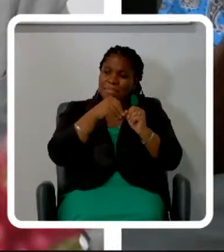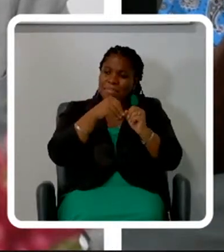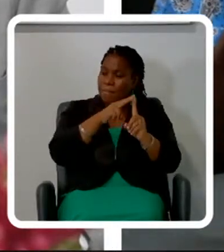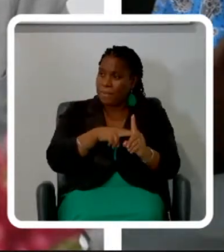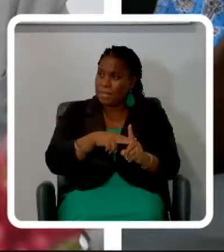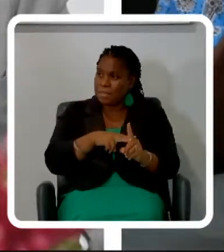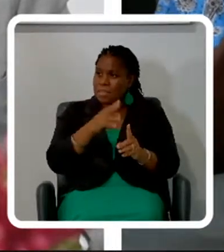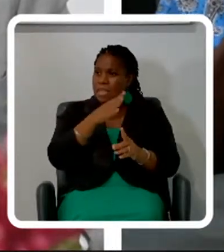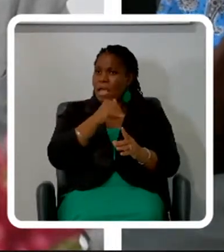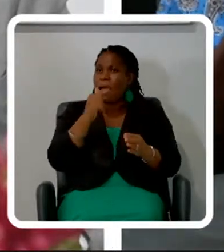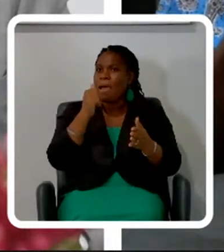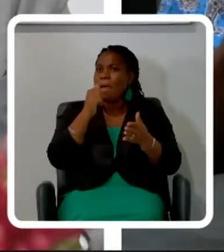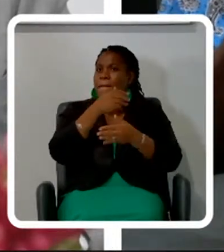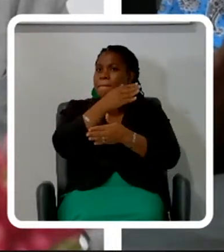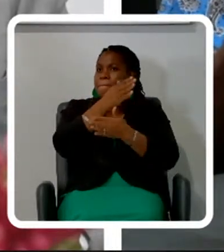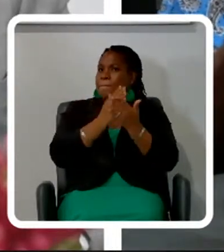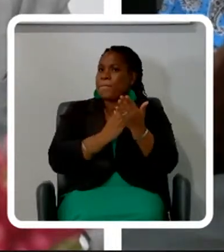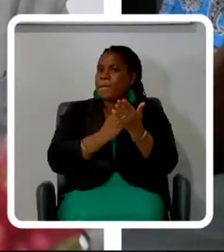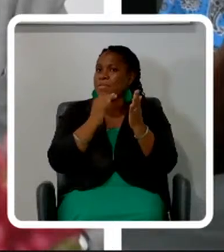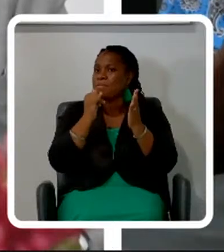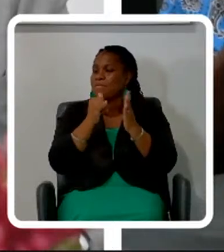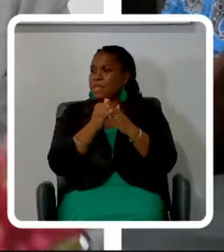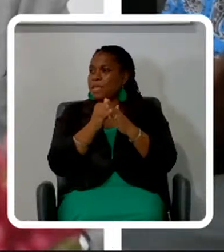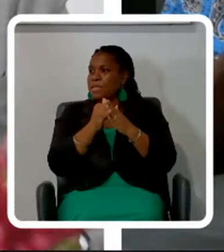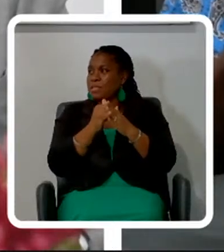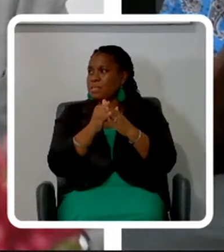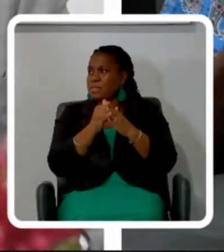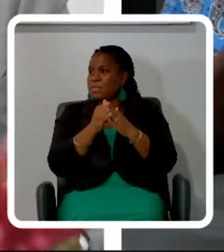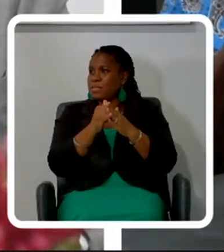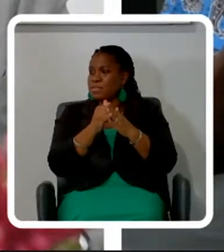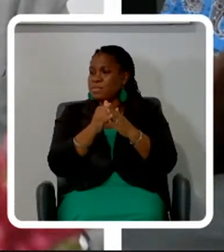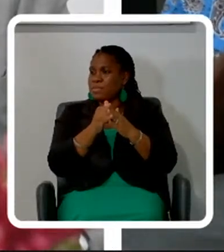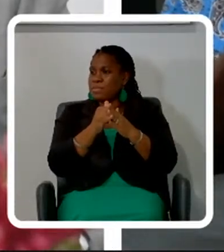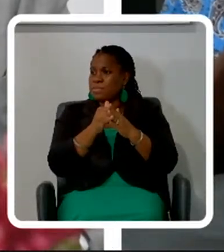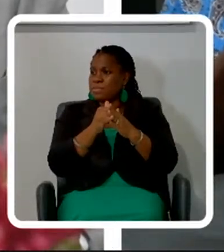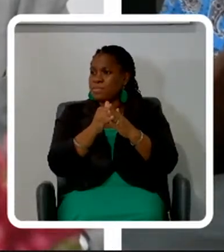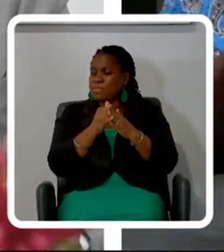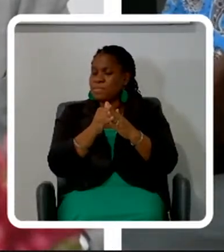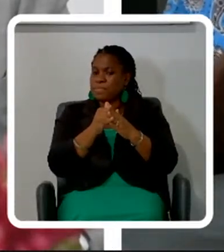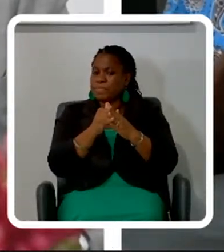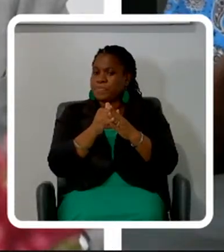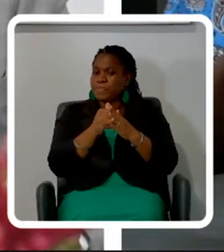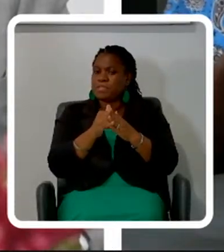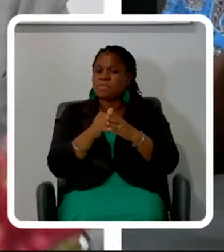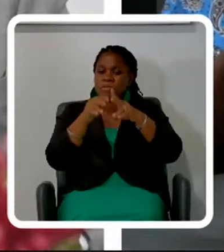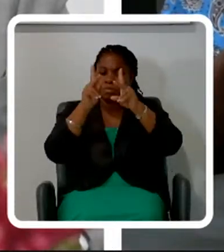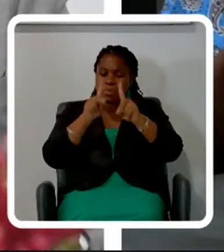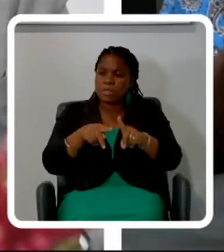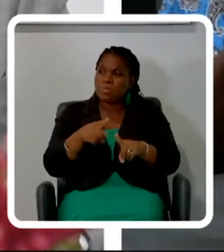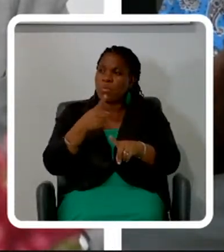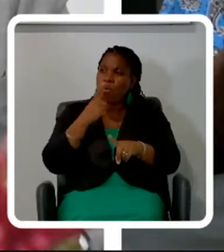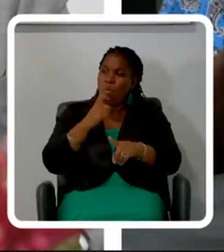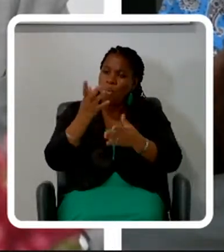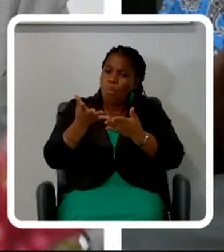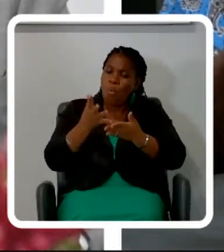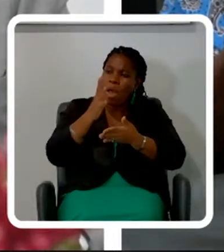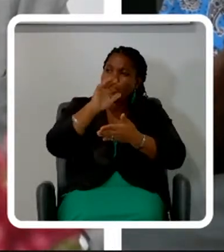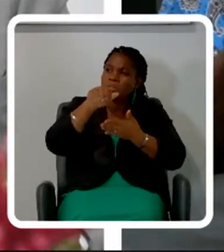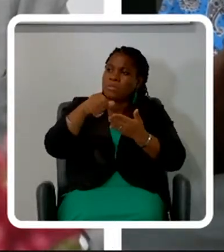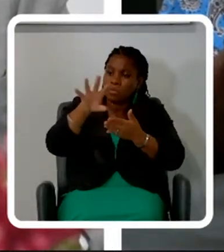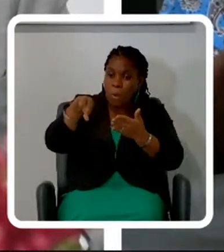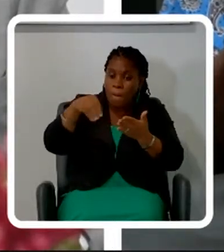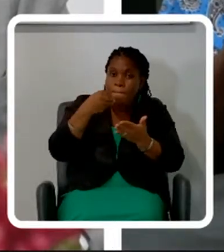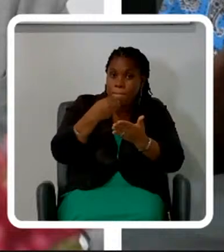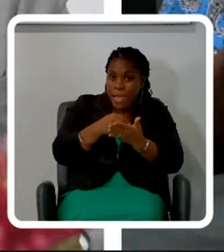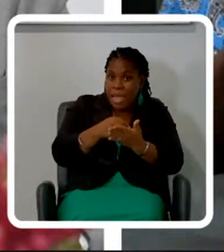And part of that is the acquisition of our citizenship by the applicant. If it is in China